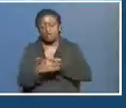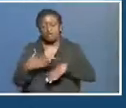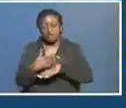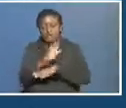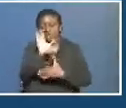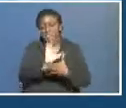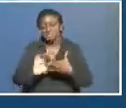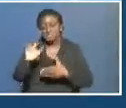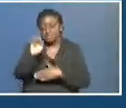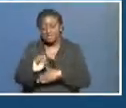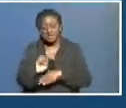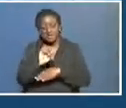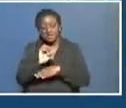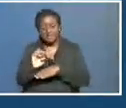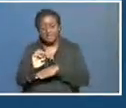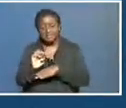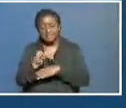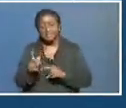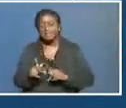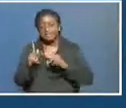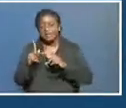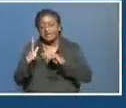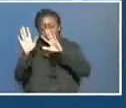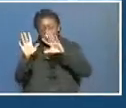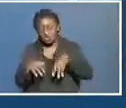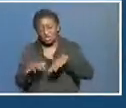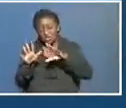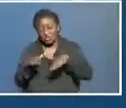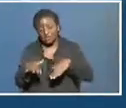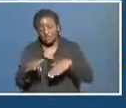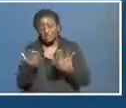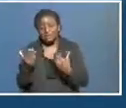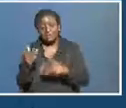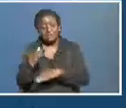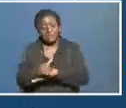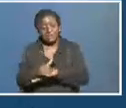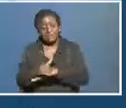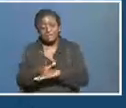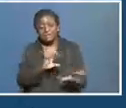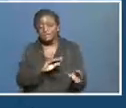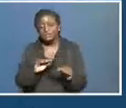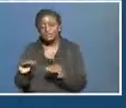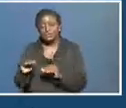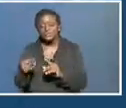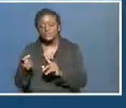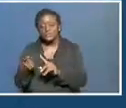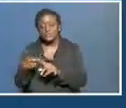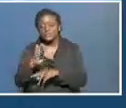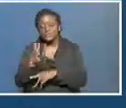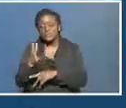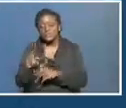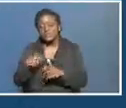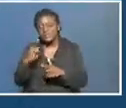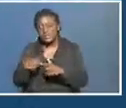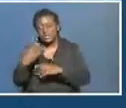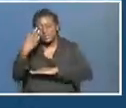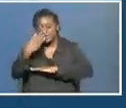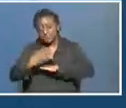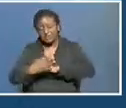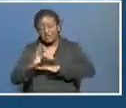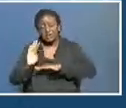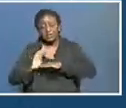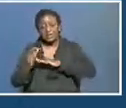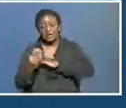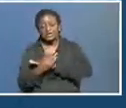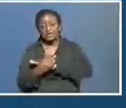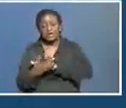of the country. That will provide pockets of showers occasionally tonight as it slowly moves towards the west. And then there's the frontal boundary across